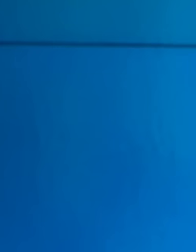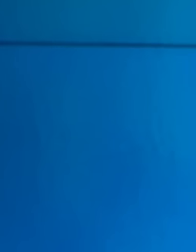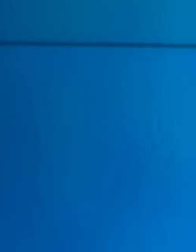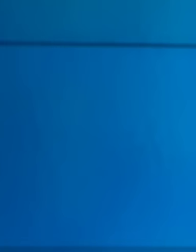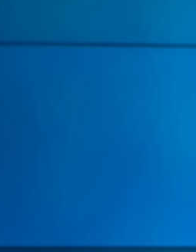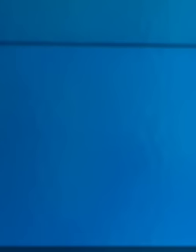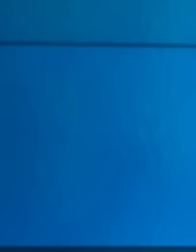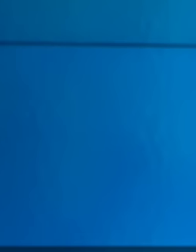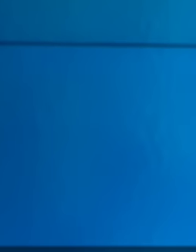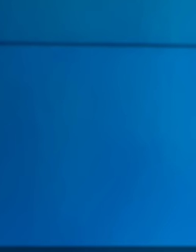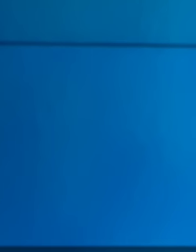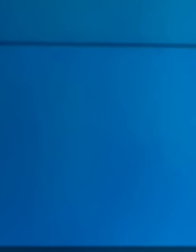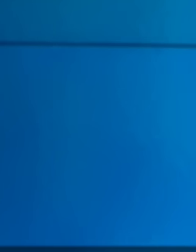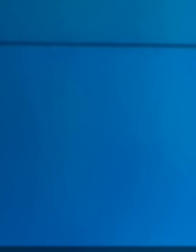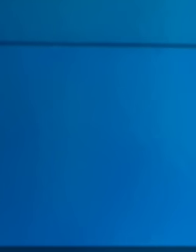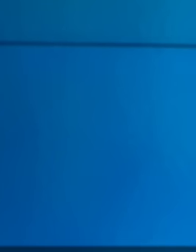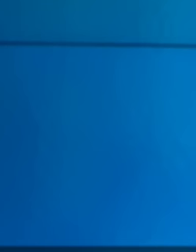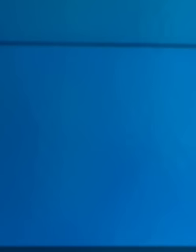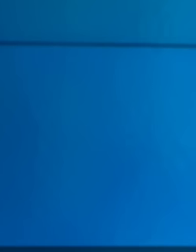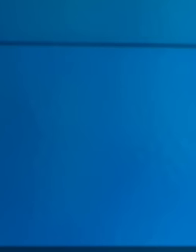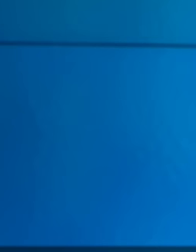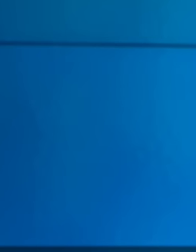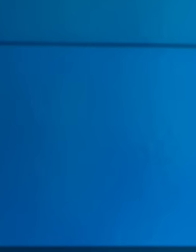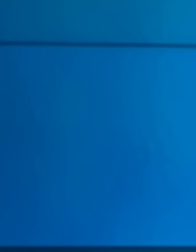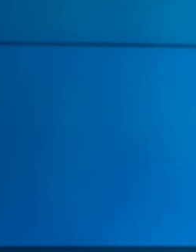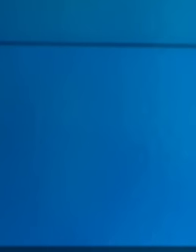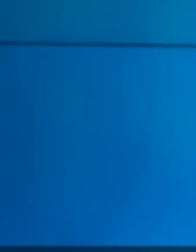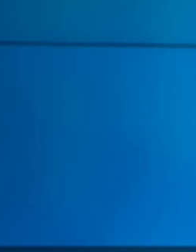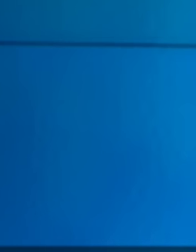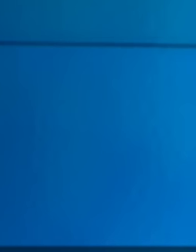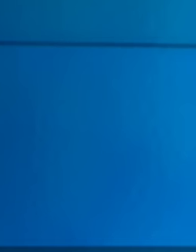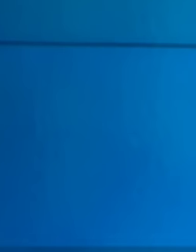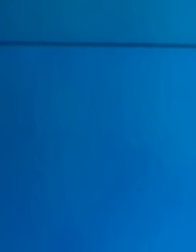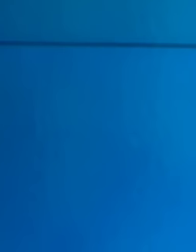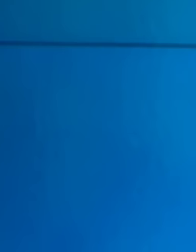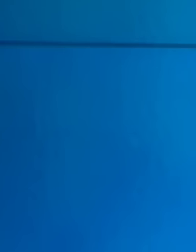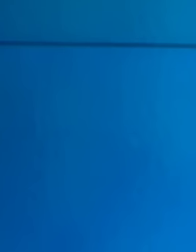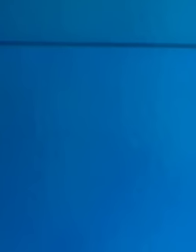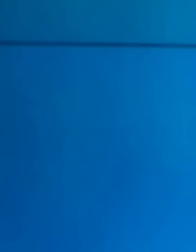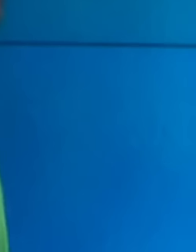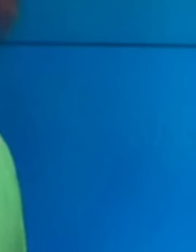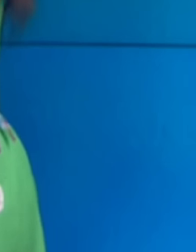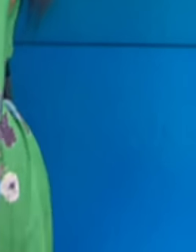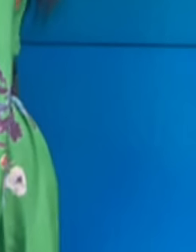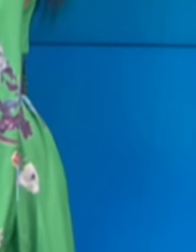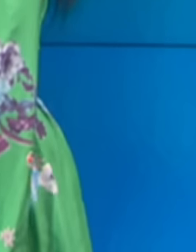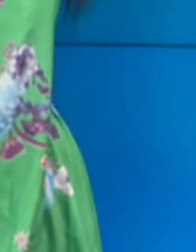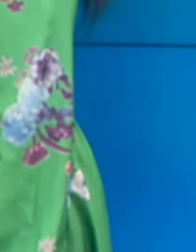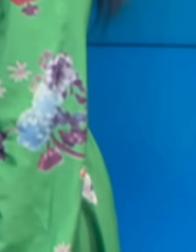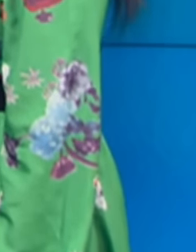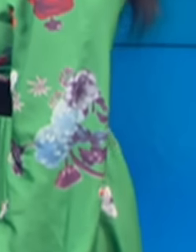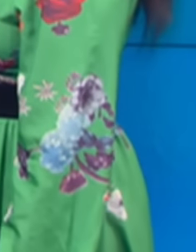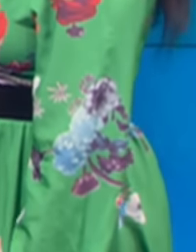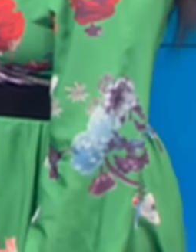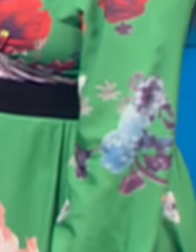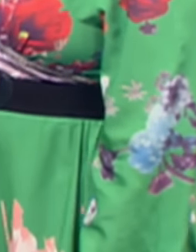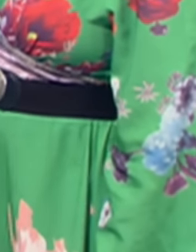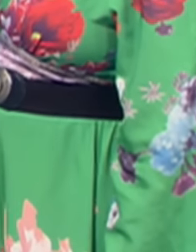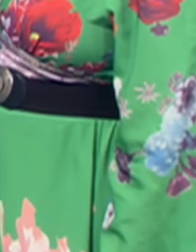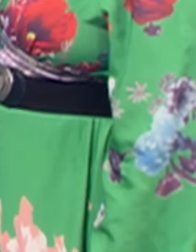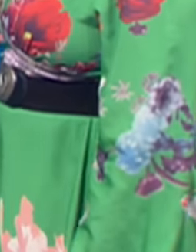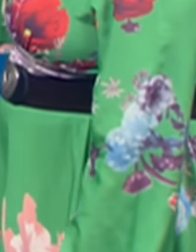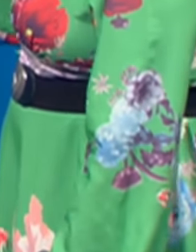Mogadi wa SABC 2 ke rata go dumetša le go amogela bošegong ba letšatši la lehono a ke re lebeleleng tša maemo boso gore tšona di tlabe di re tshwaretseng bogareng ba naga go tlabe